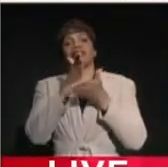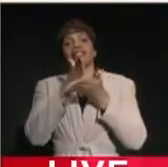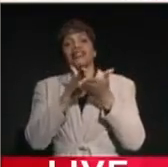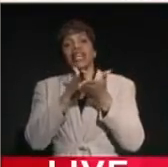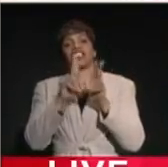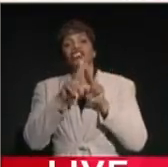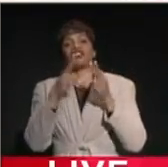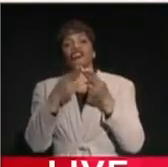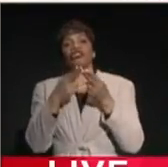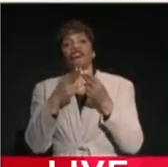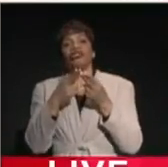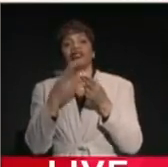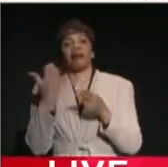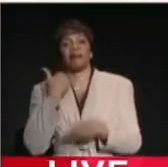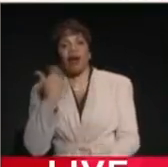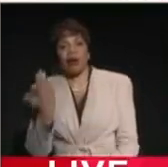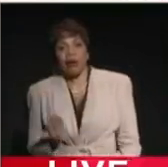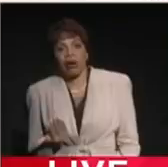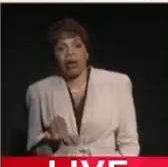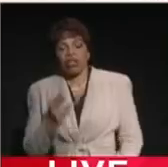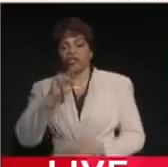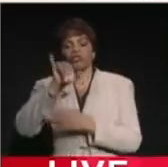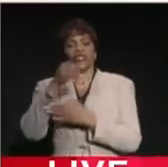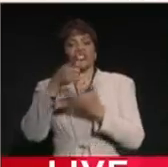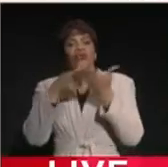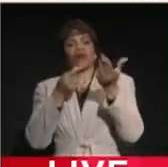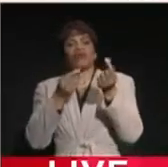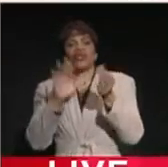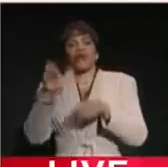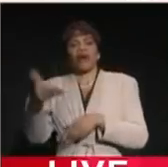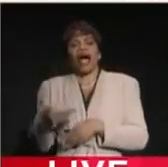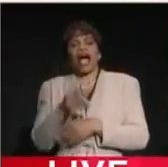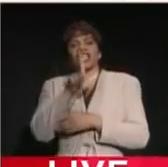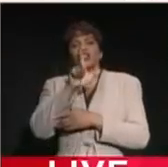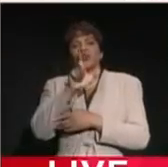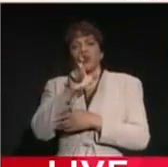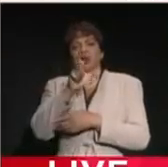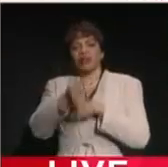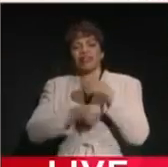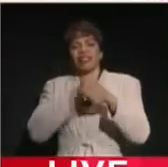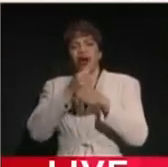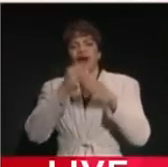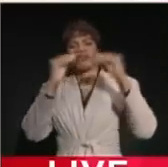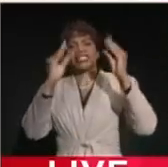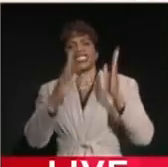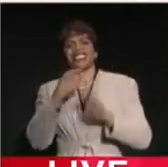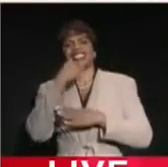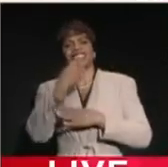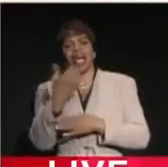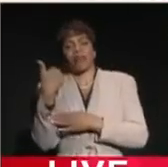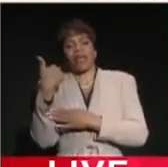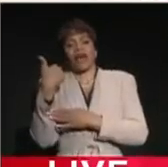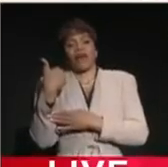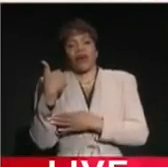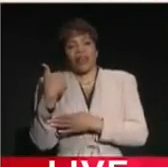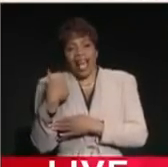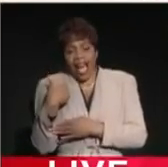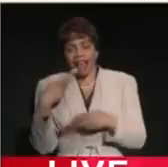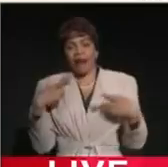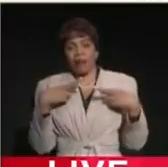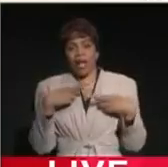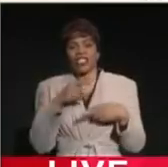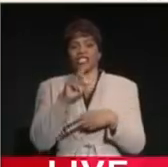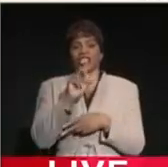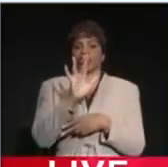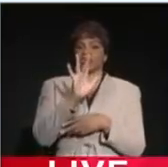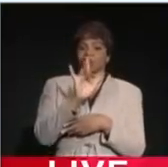we're doing right now in New Jersey is hiring 21-year-old teachers and telling them that they will have a pension in 25 or 30 years. I would